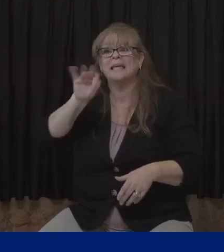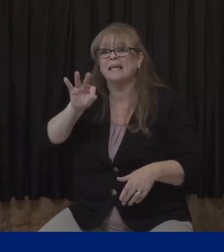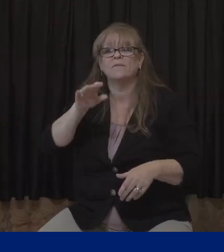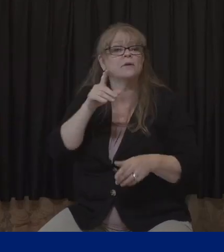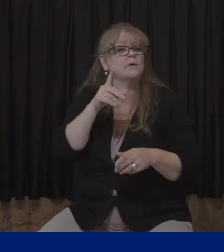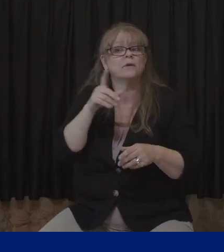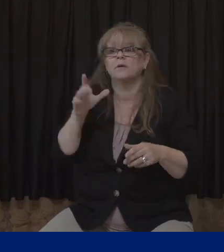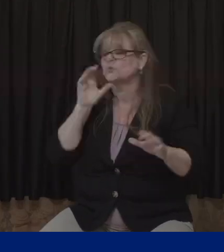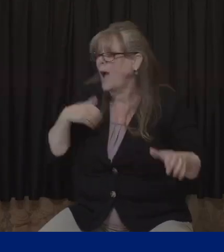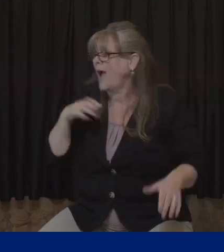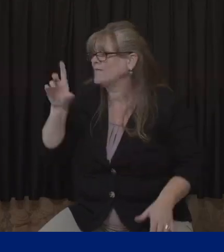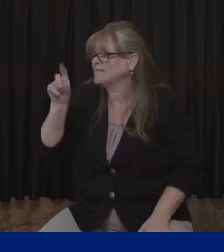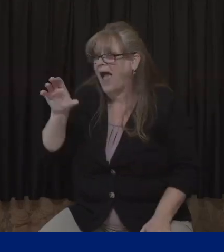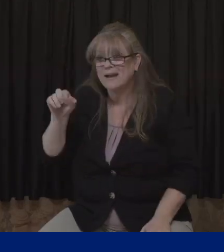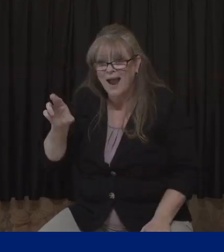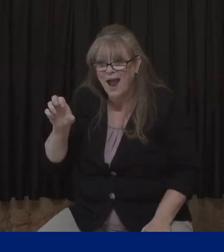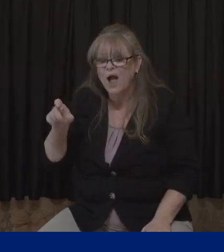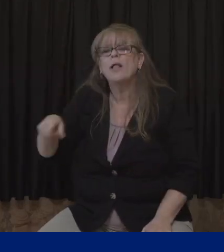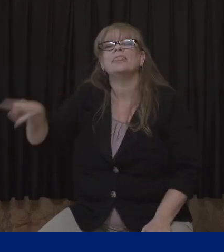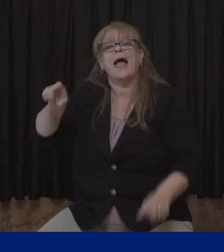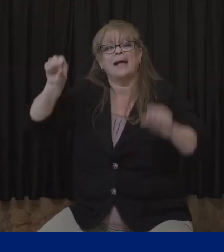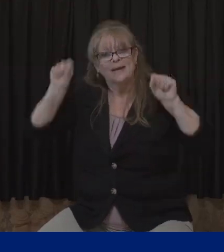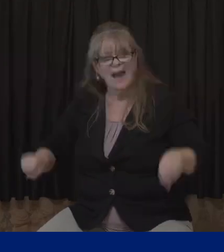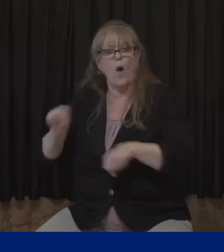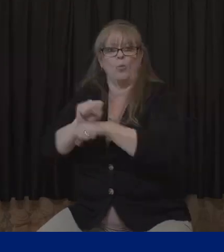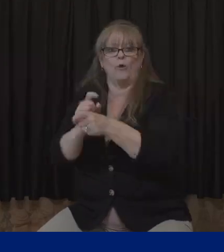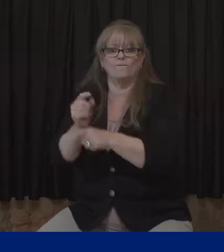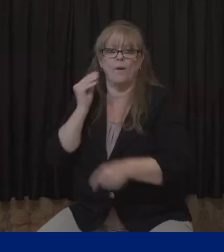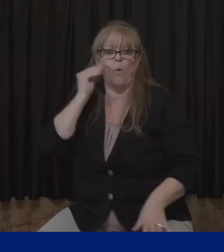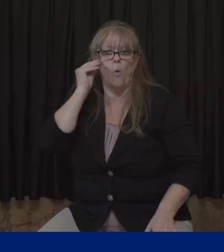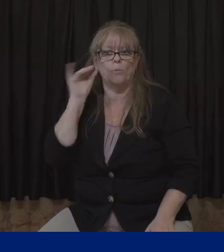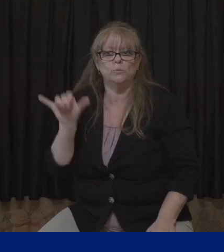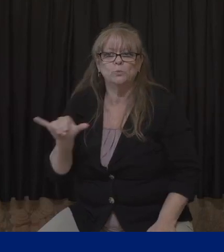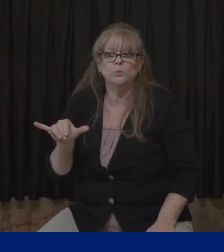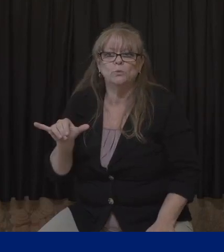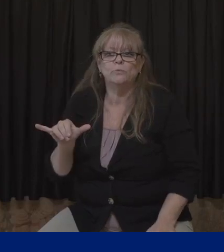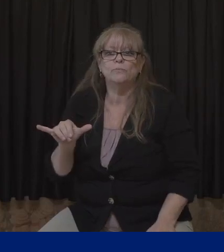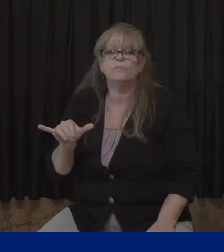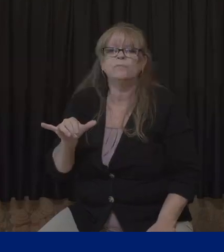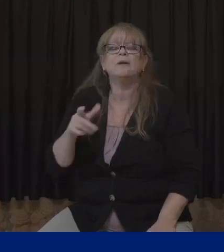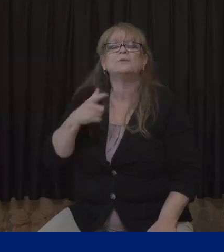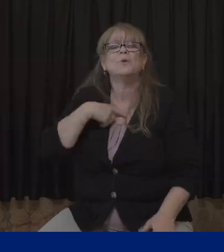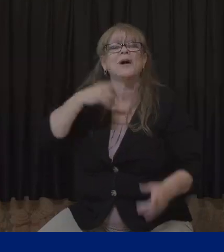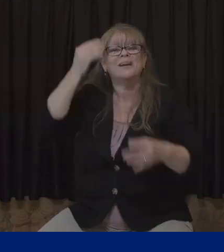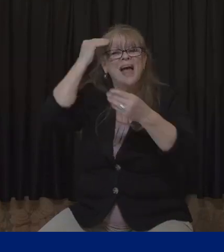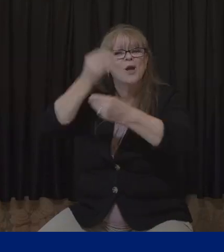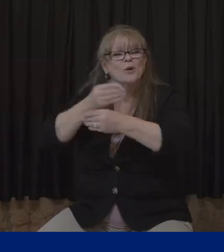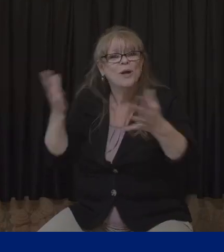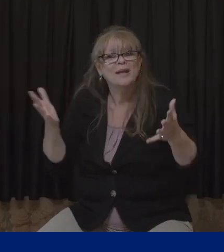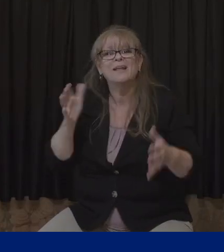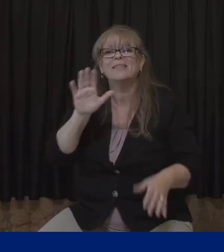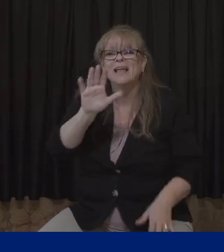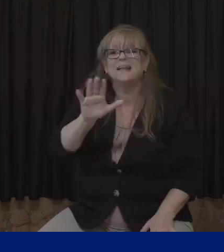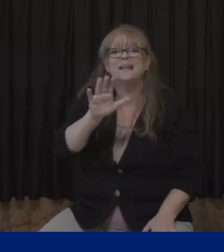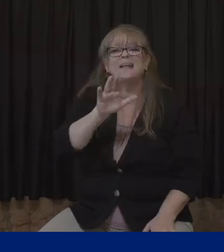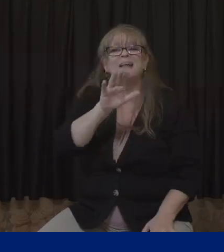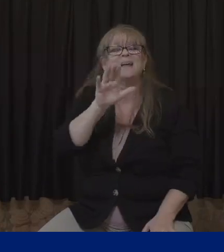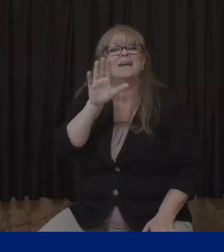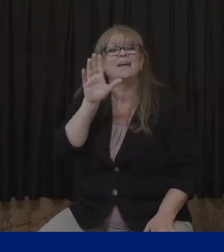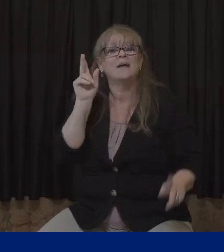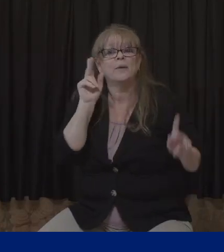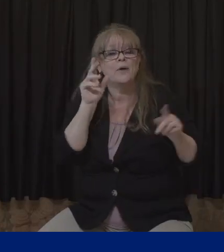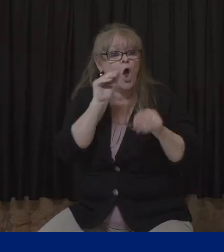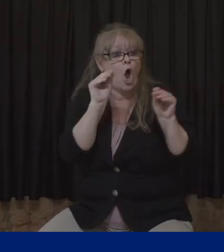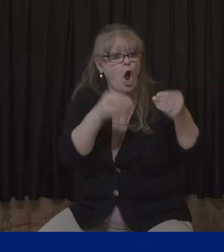encourage all businesses, if they're able to operate at 60, 70% telecommuting, keep that up. As many folks who are able to telecommute,